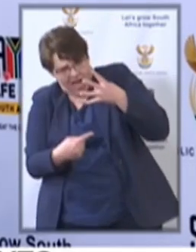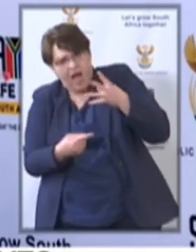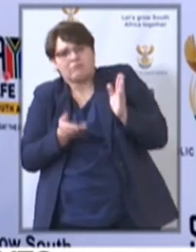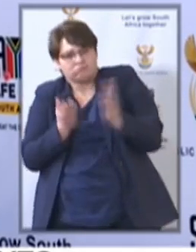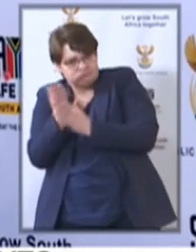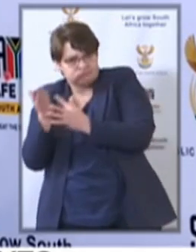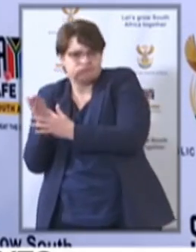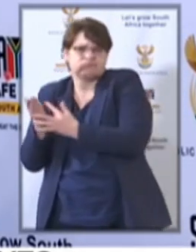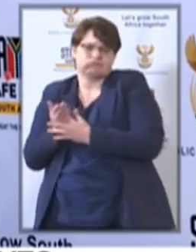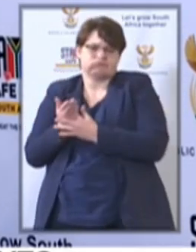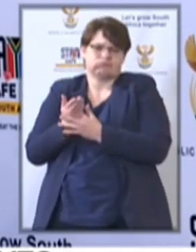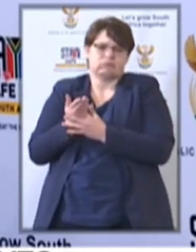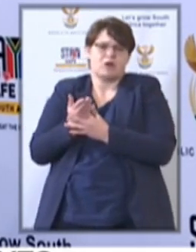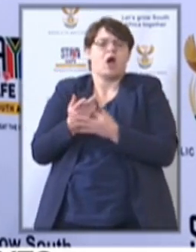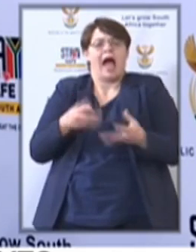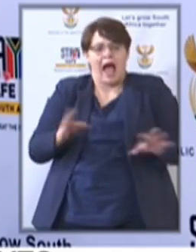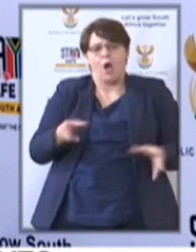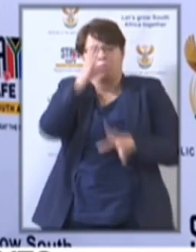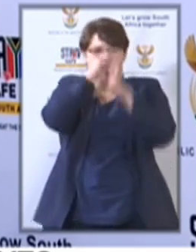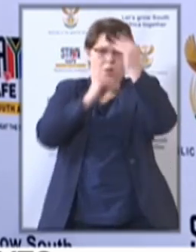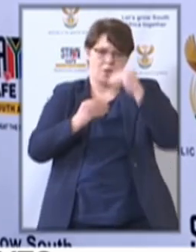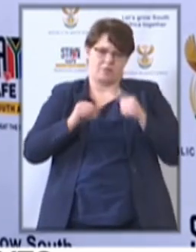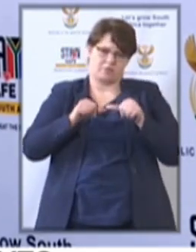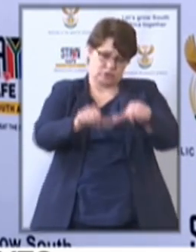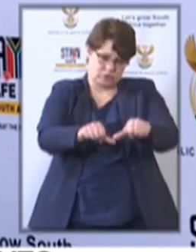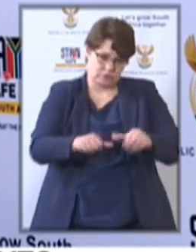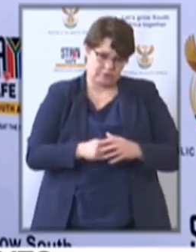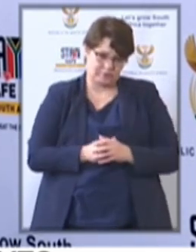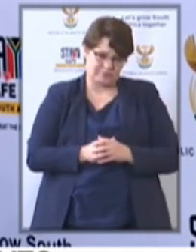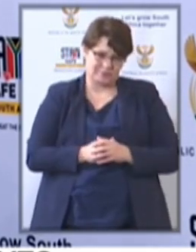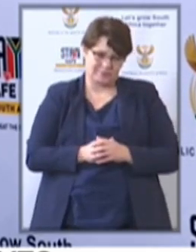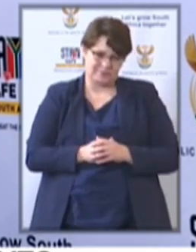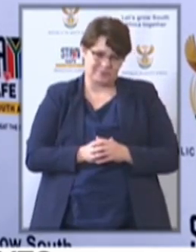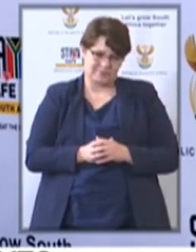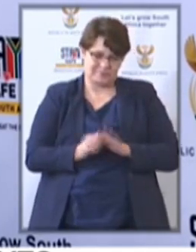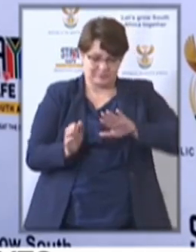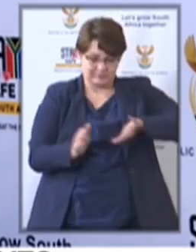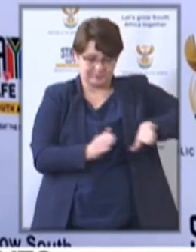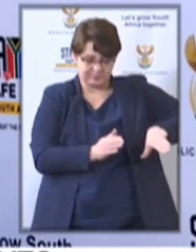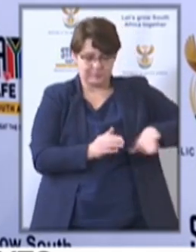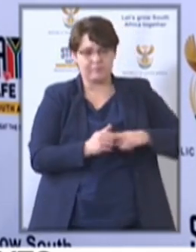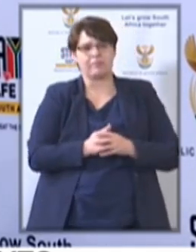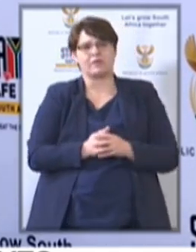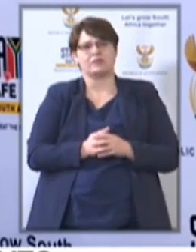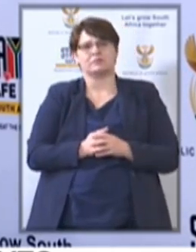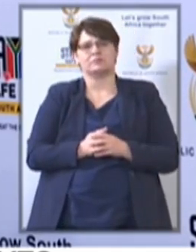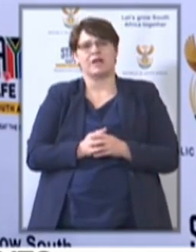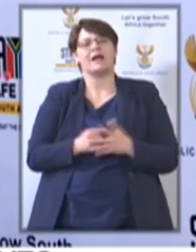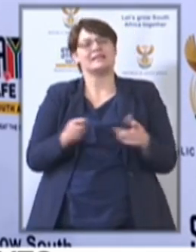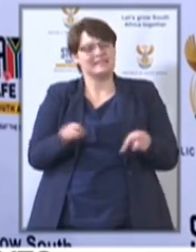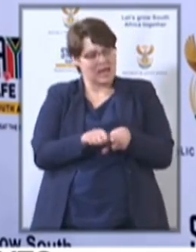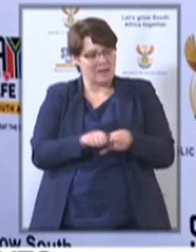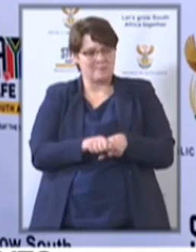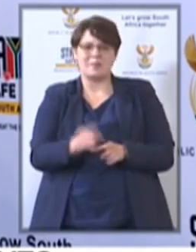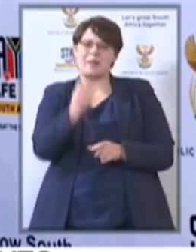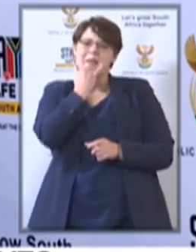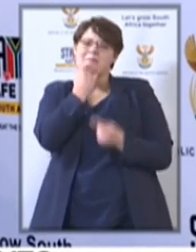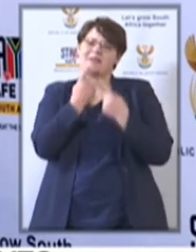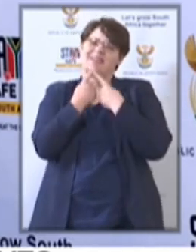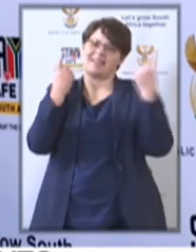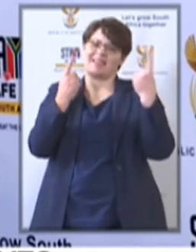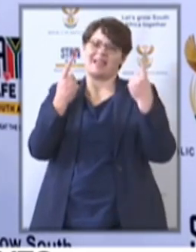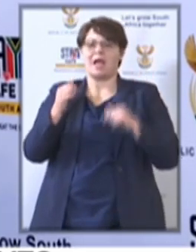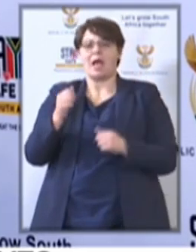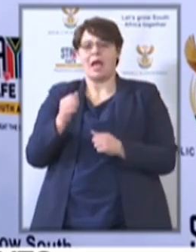our institutions. I also wish to take this opportunity and say I'm pleased to announce that I have appointed